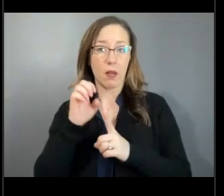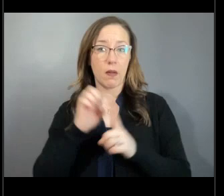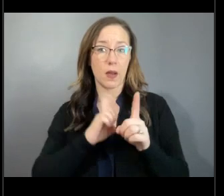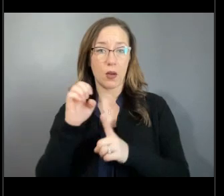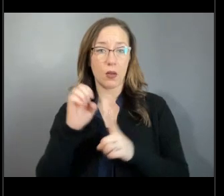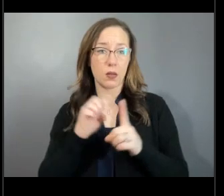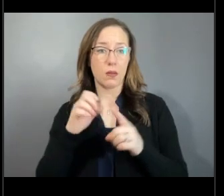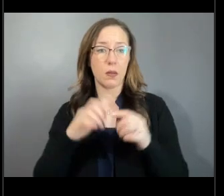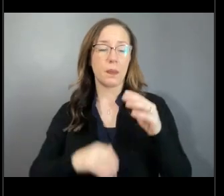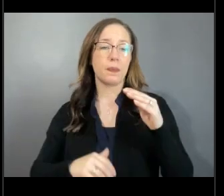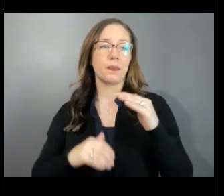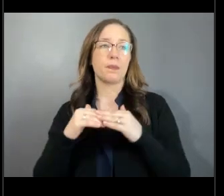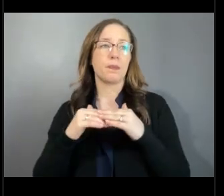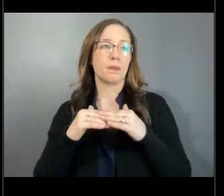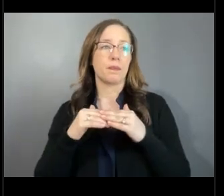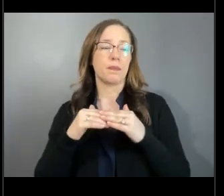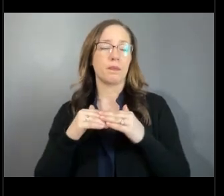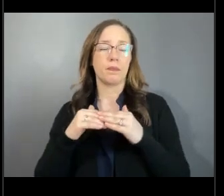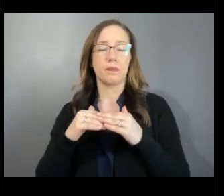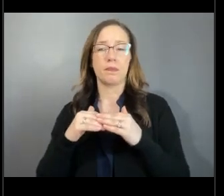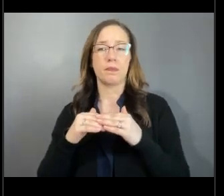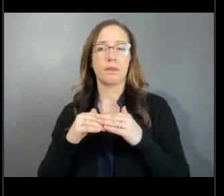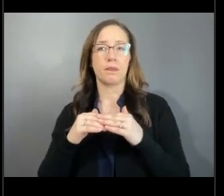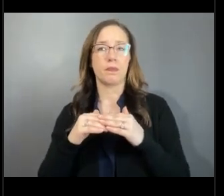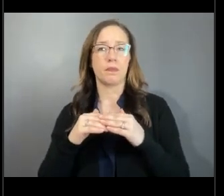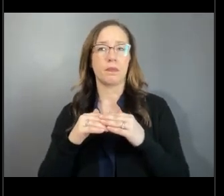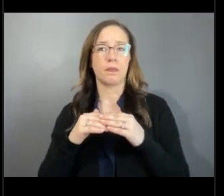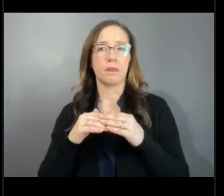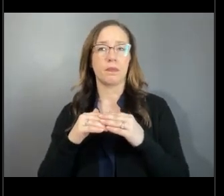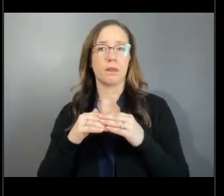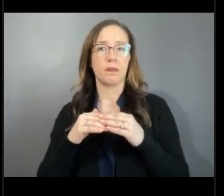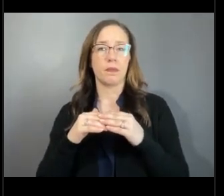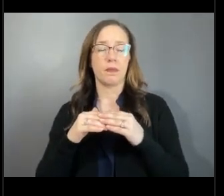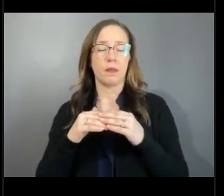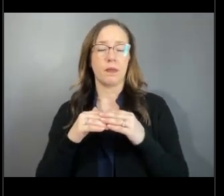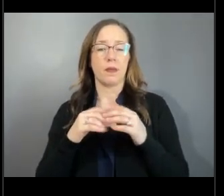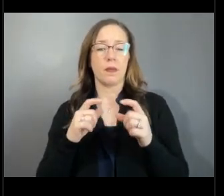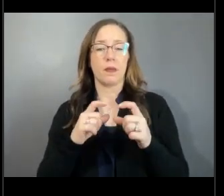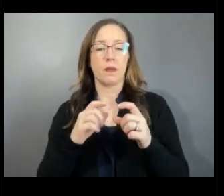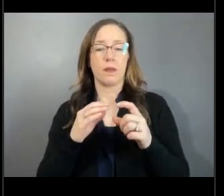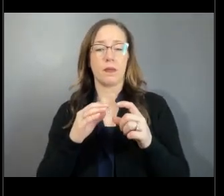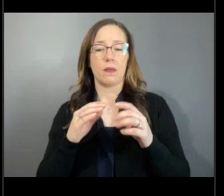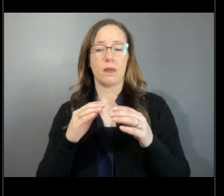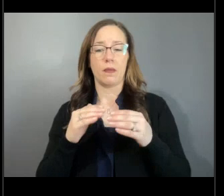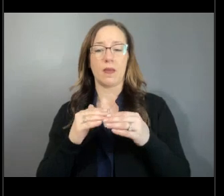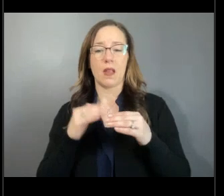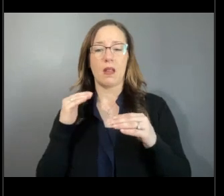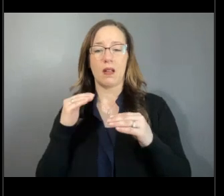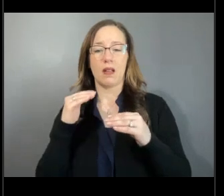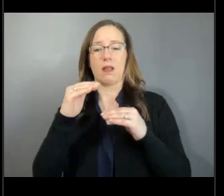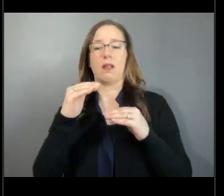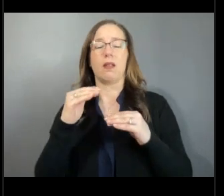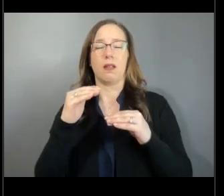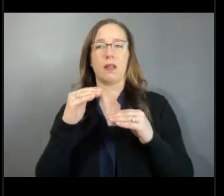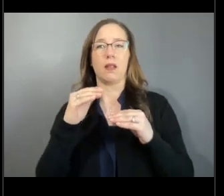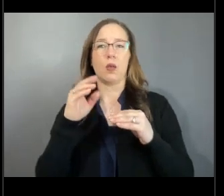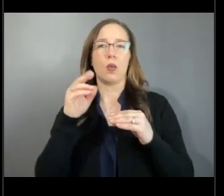the maximum vertical floor level change allowed is a 1/4 inch.